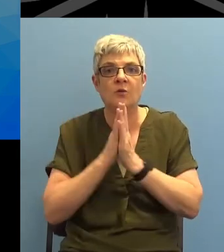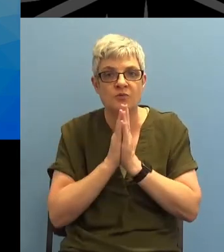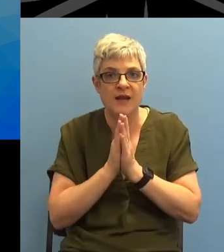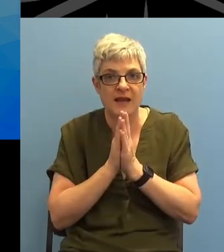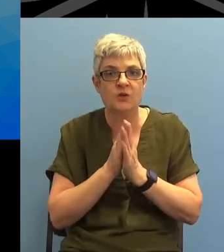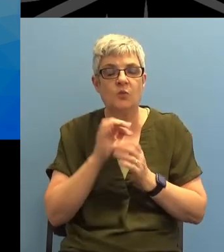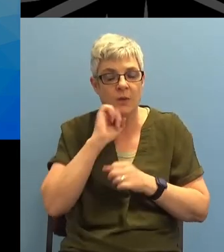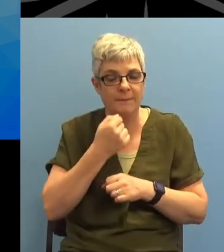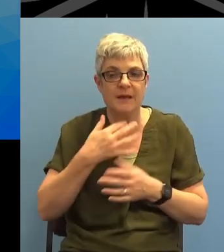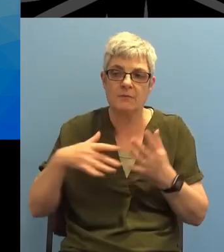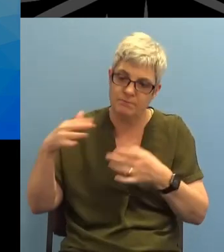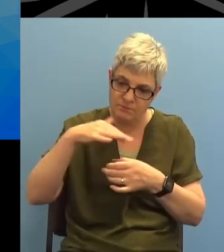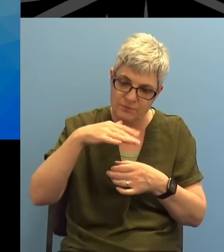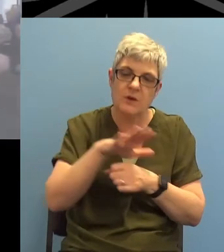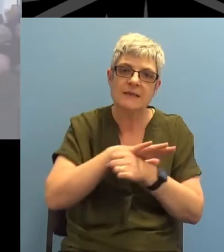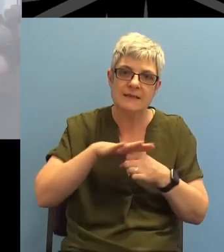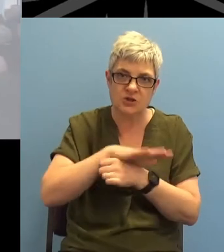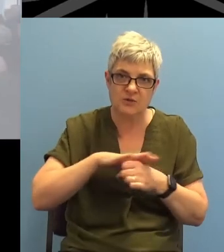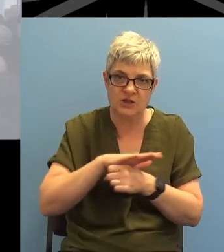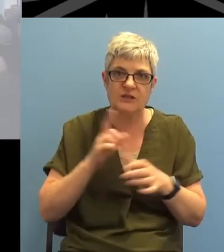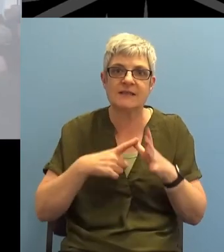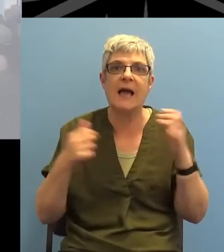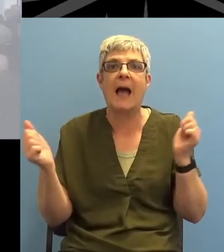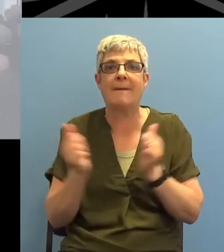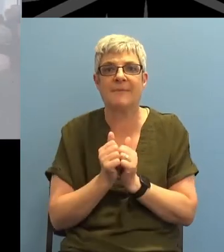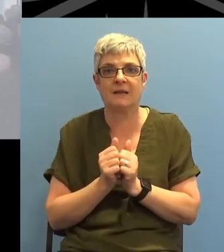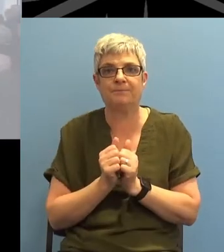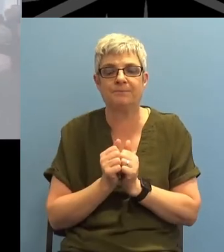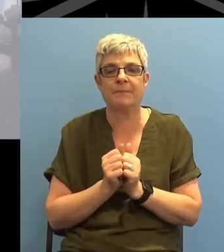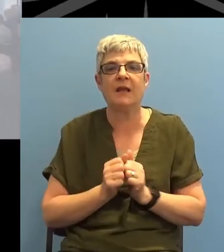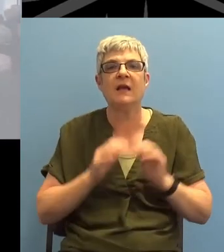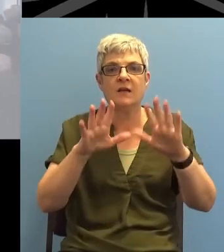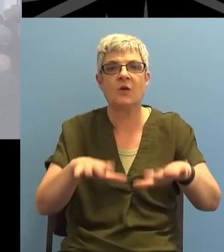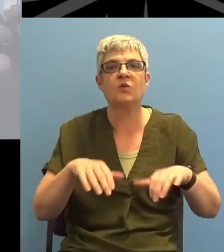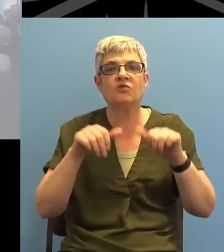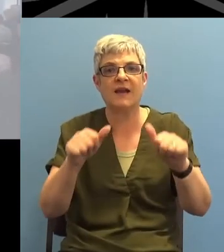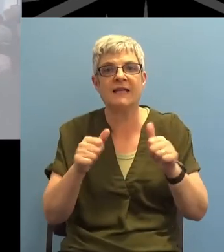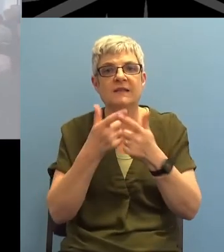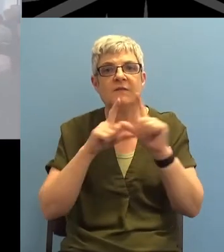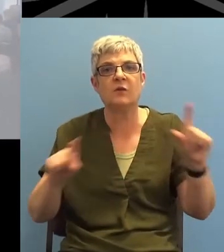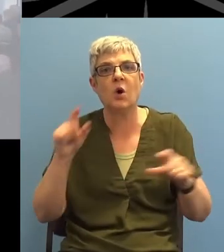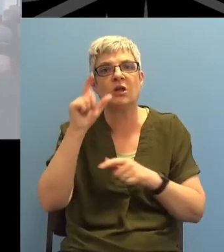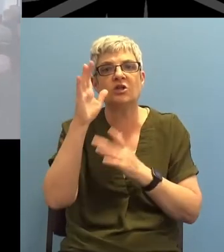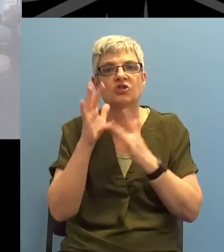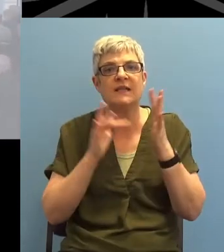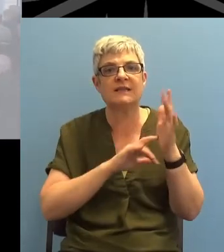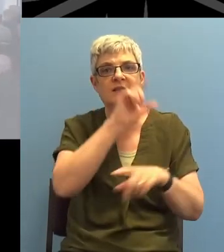situations. Amen. Now may the grace of our Lord Jesus Christ,